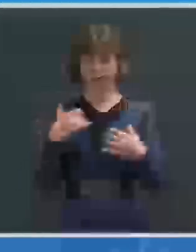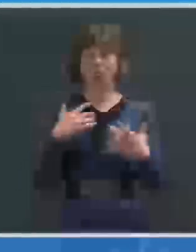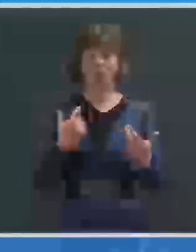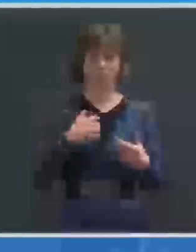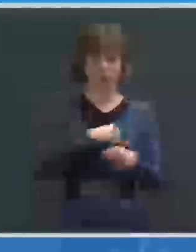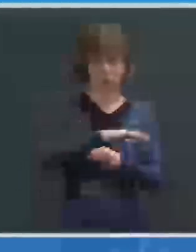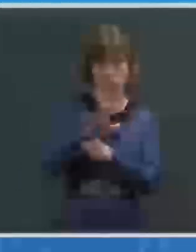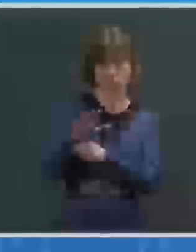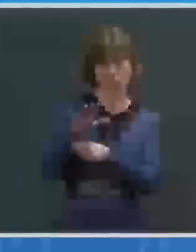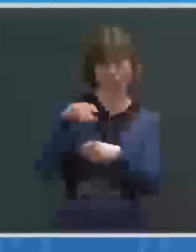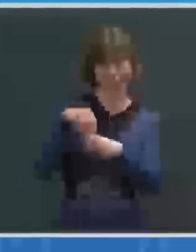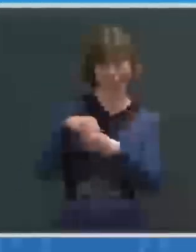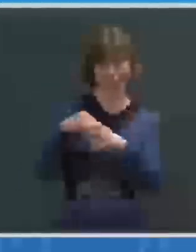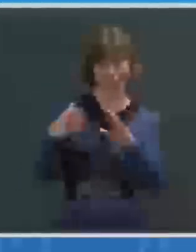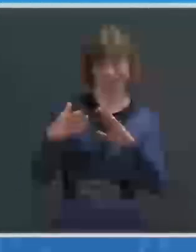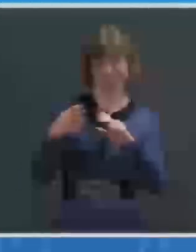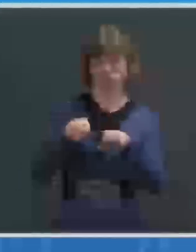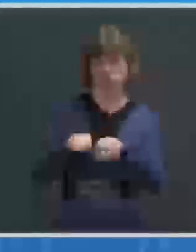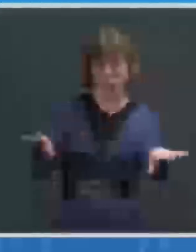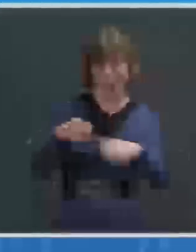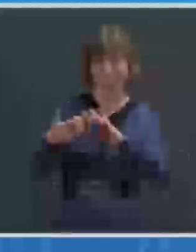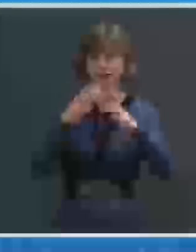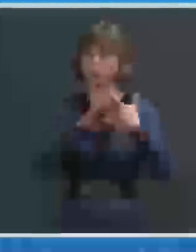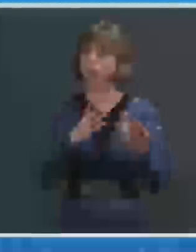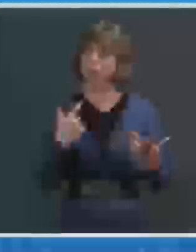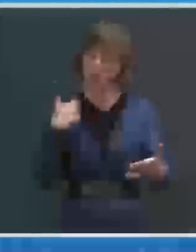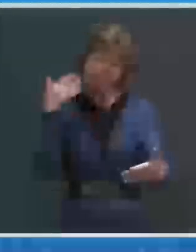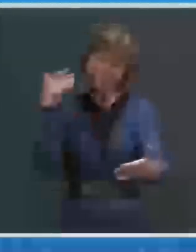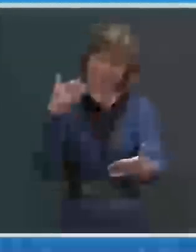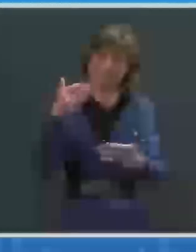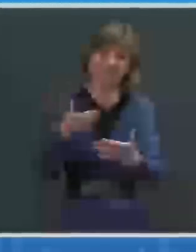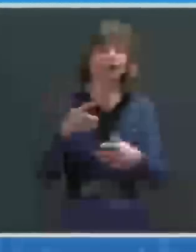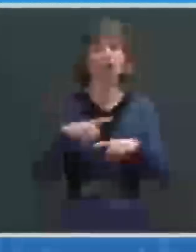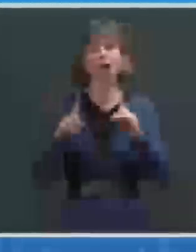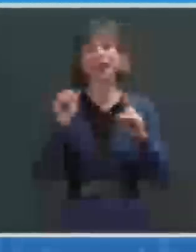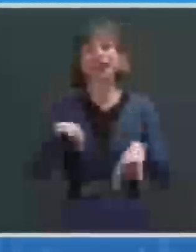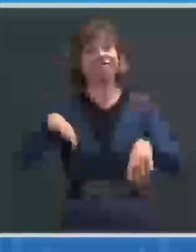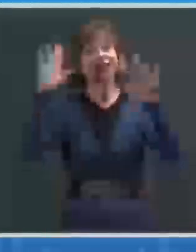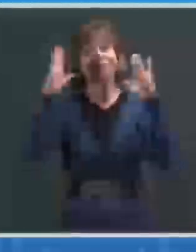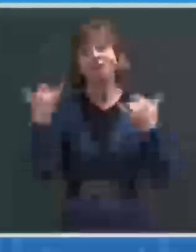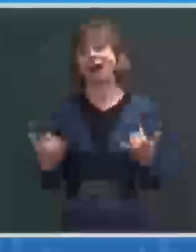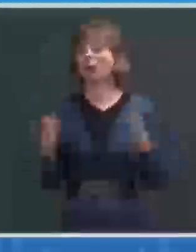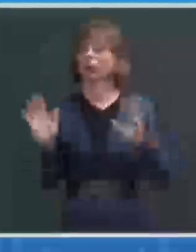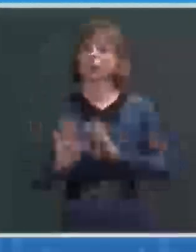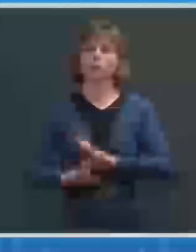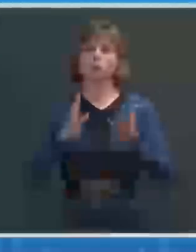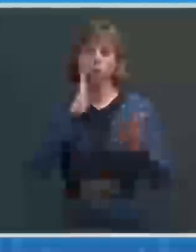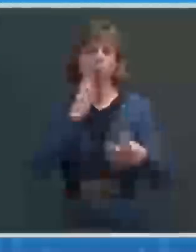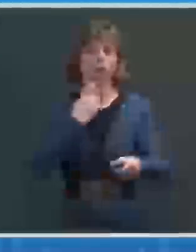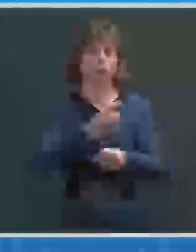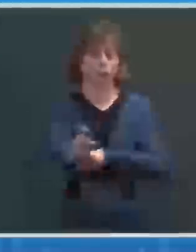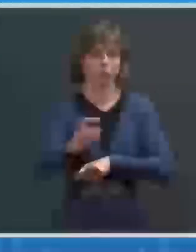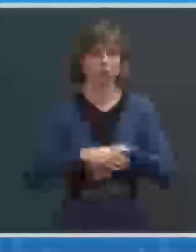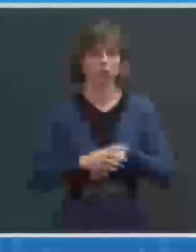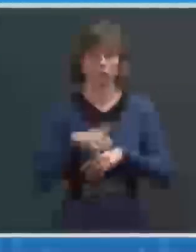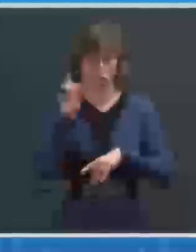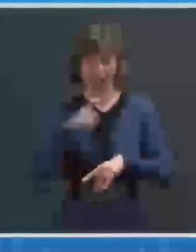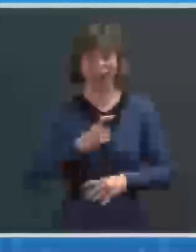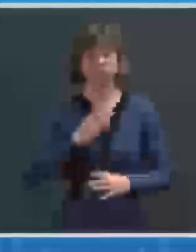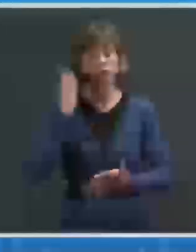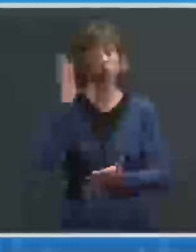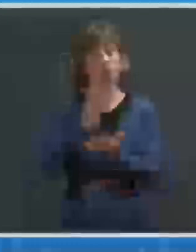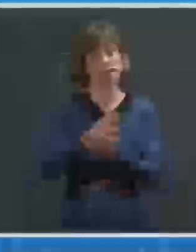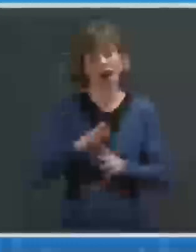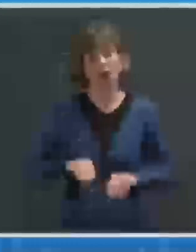are so close. We have the ability to stop a potential fourth surge of cases in this country. Please